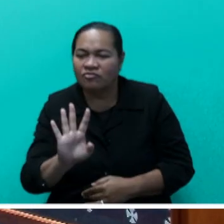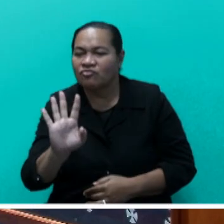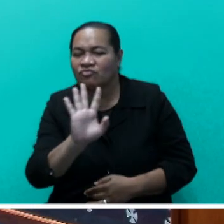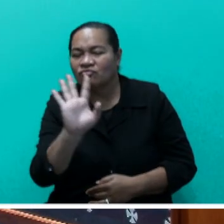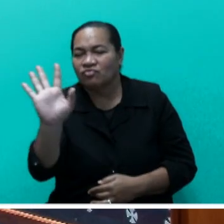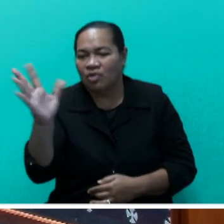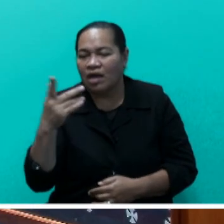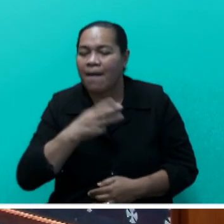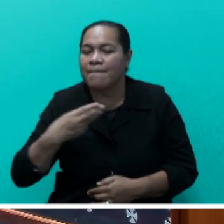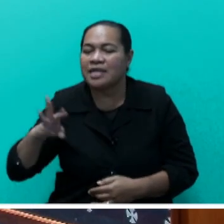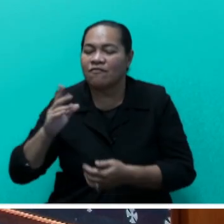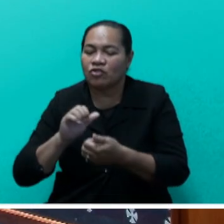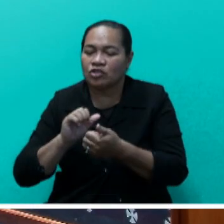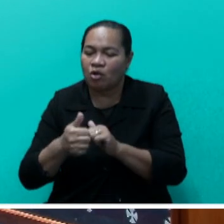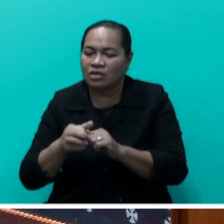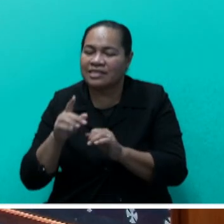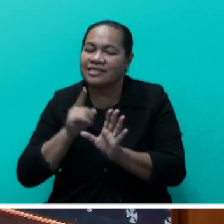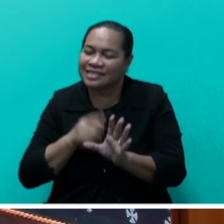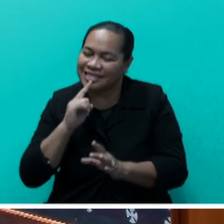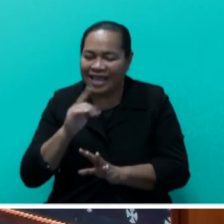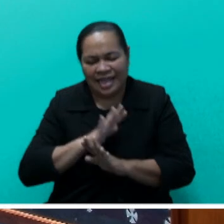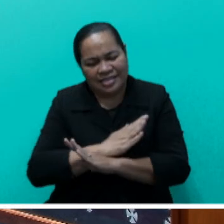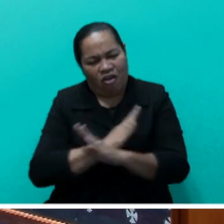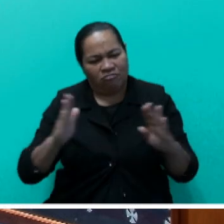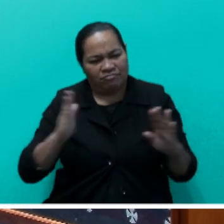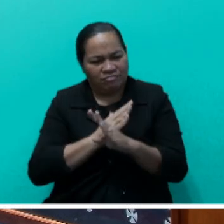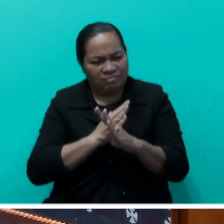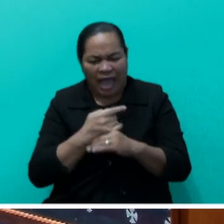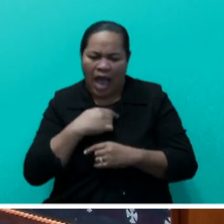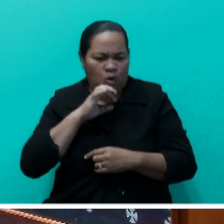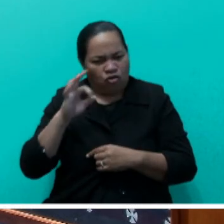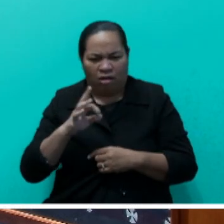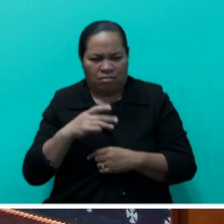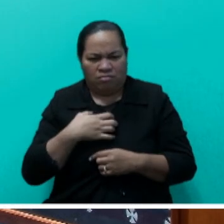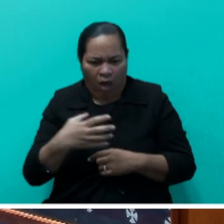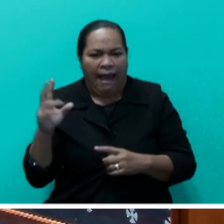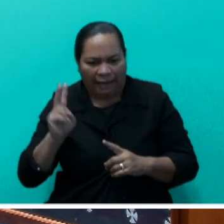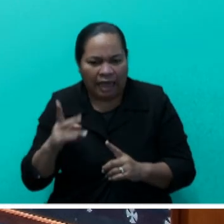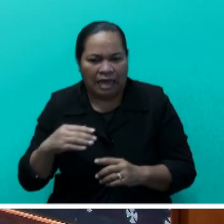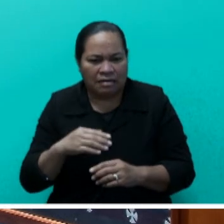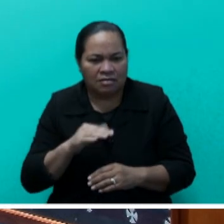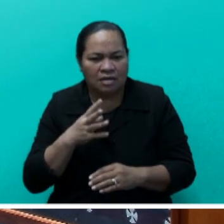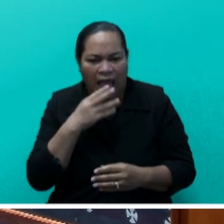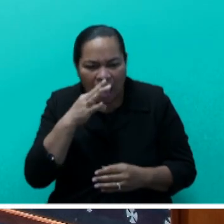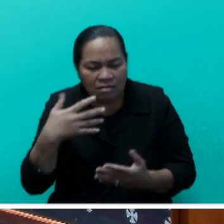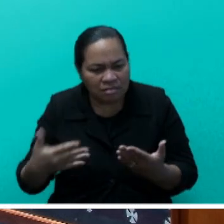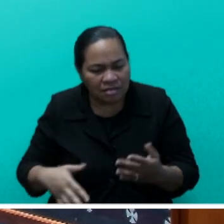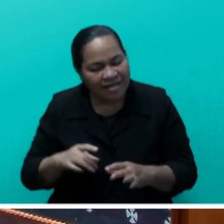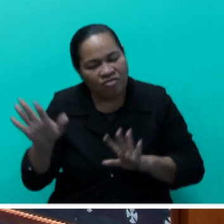Honourable Minister for Sports, and that's where it ends. I'm not going to take it any further. That's